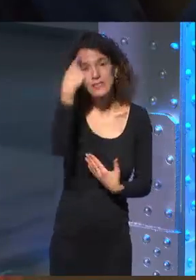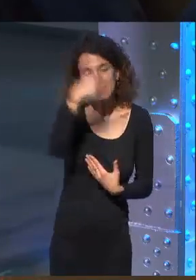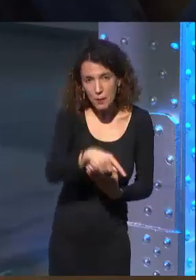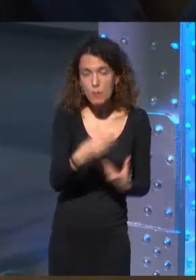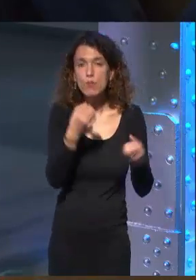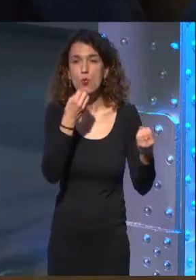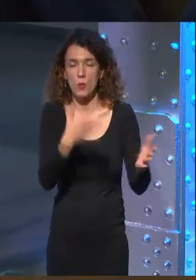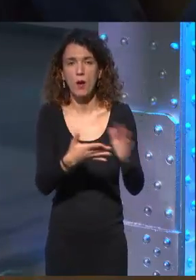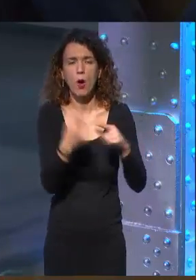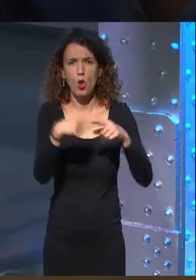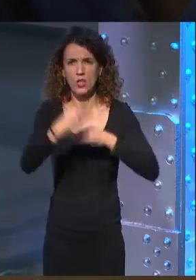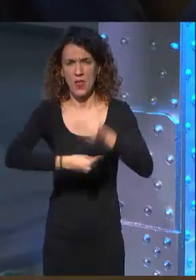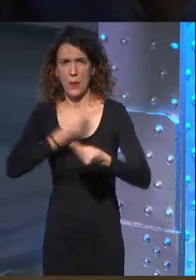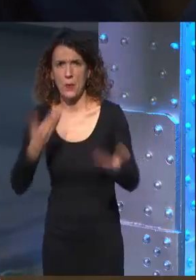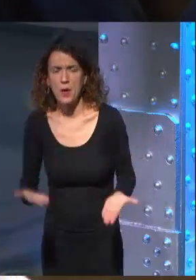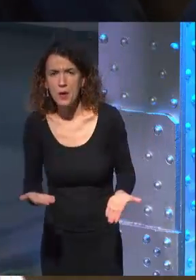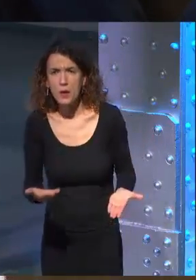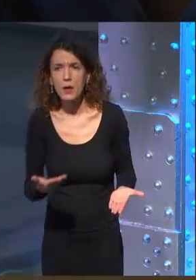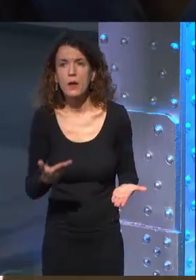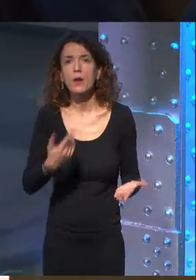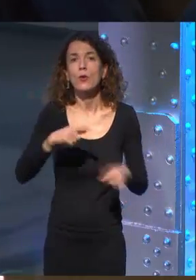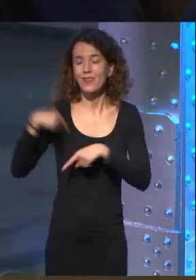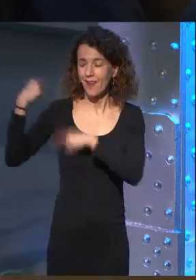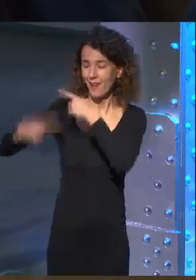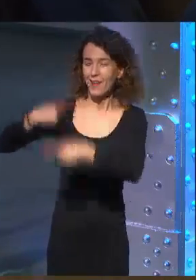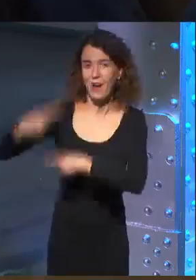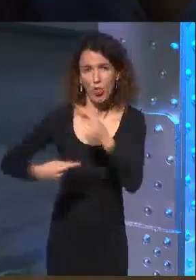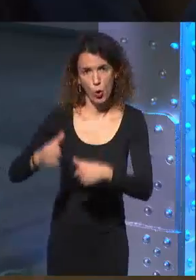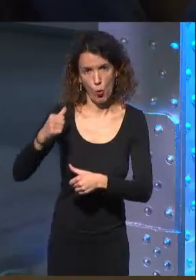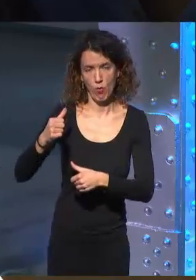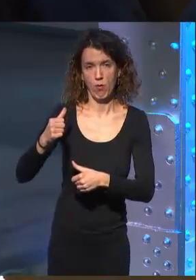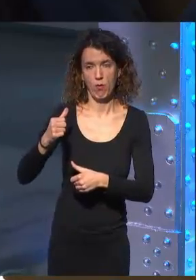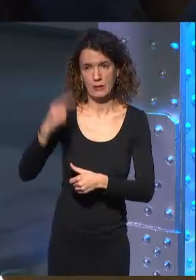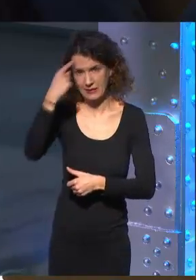Today, we are seeing that they know how to manage some things very well.